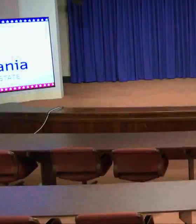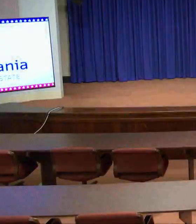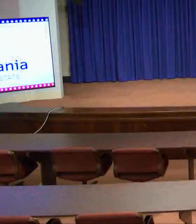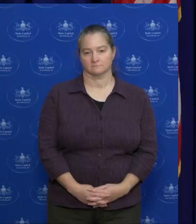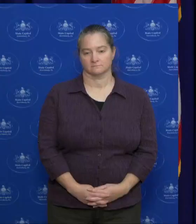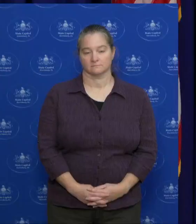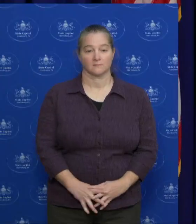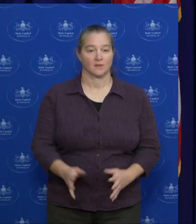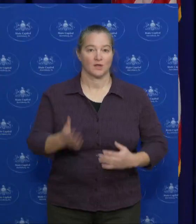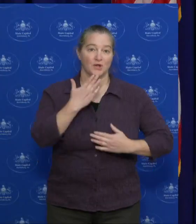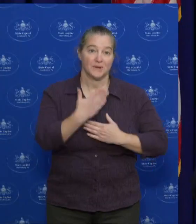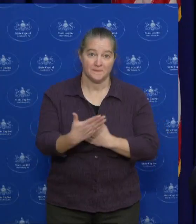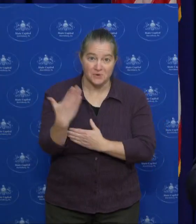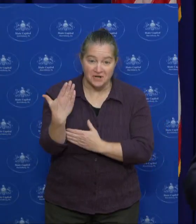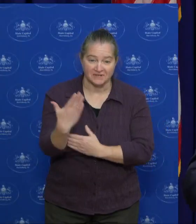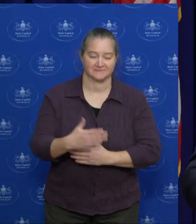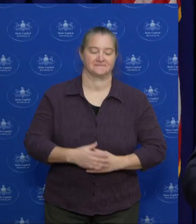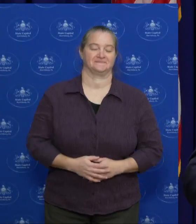Good morning.